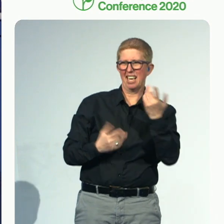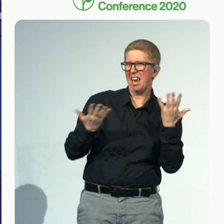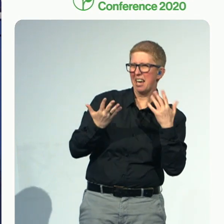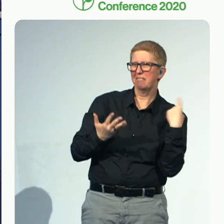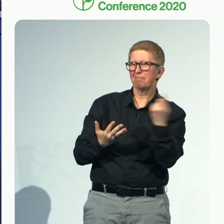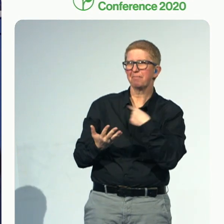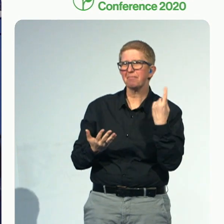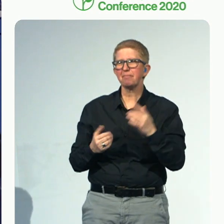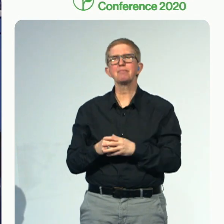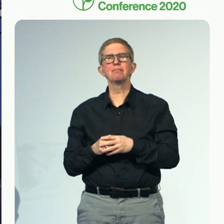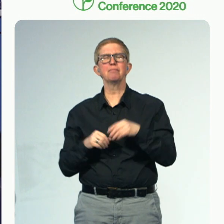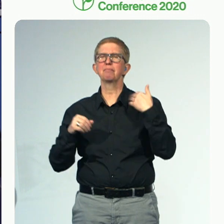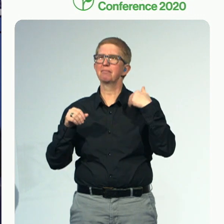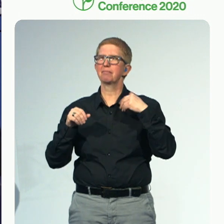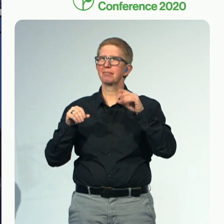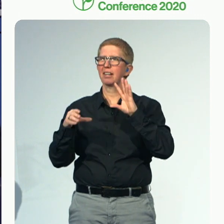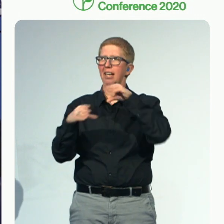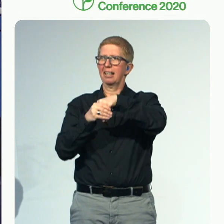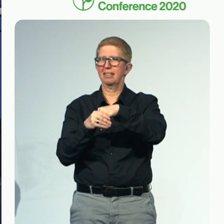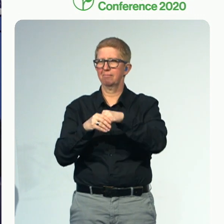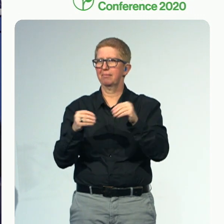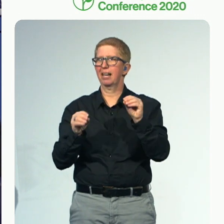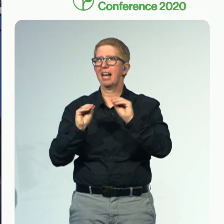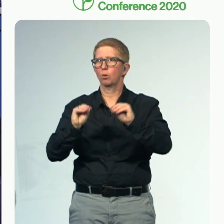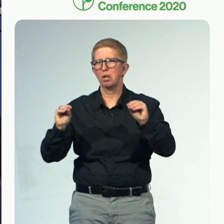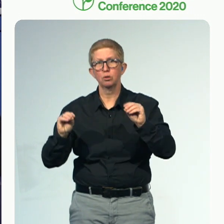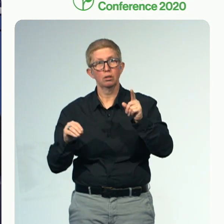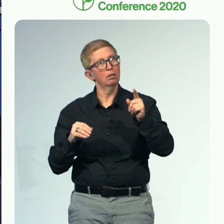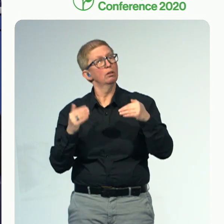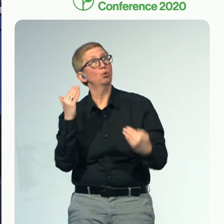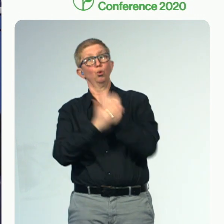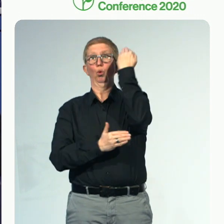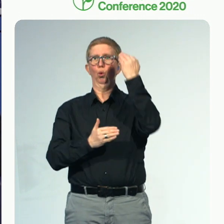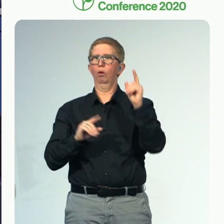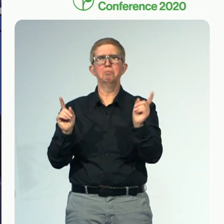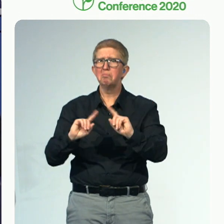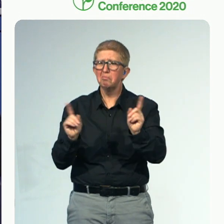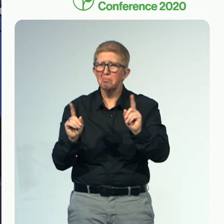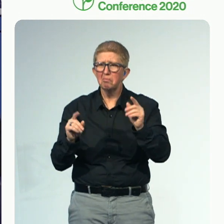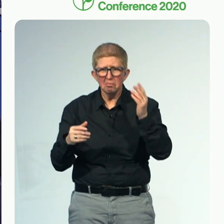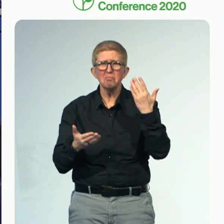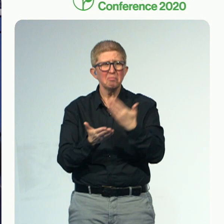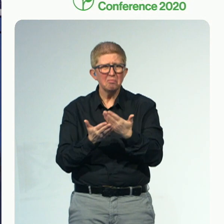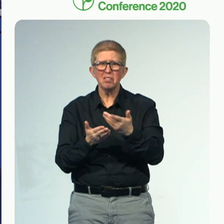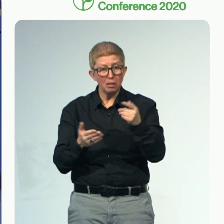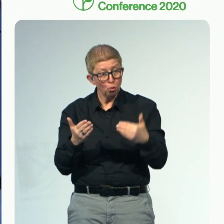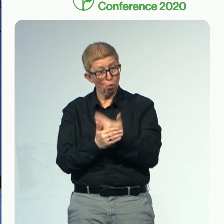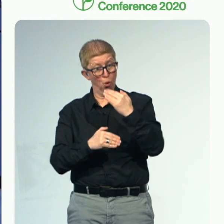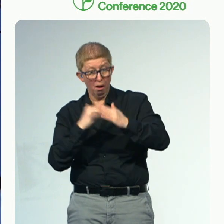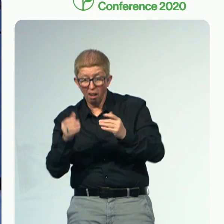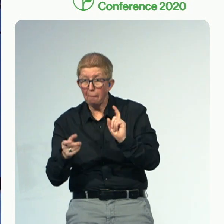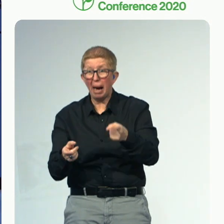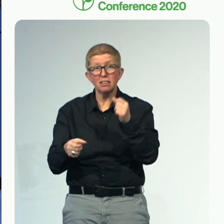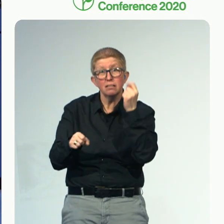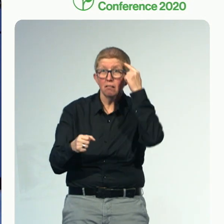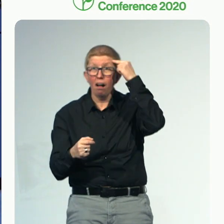inclusive education, this is not a greenfield operation. We don't start from scratch. In every country of the world, I think we can really say in